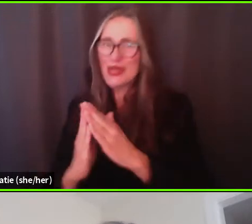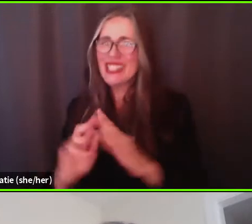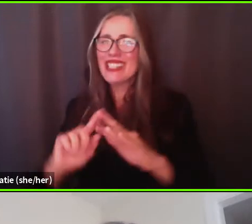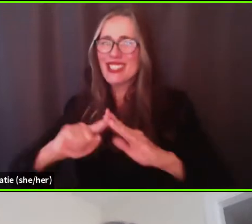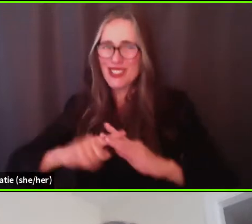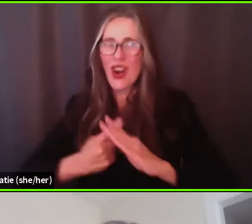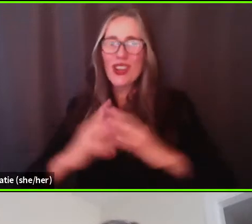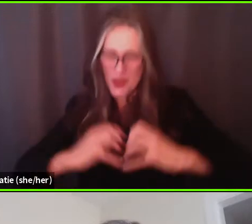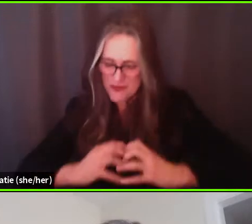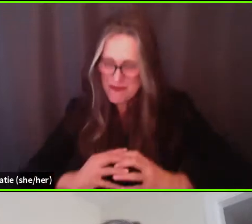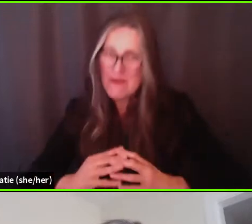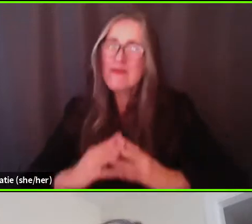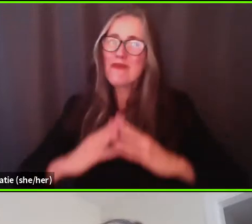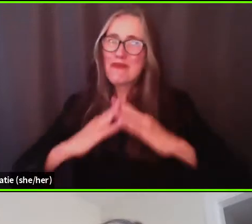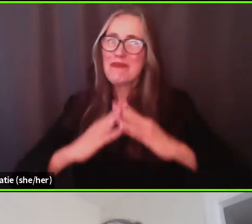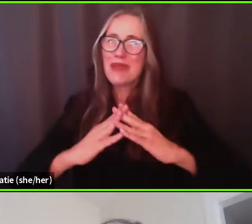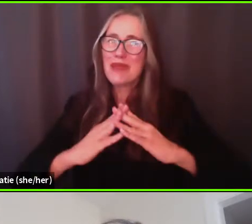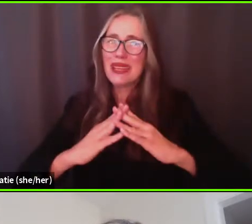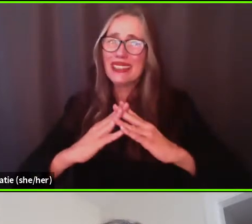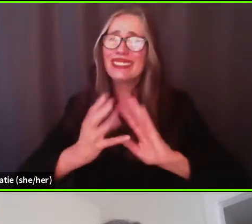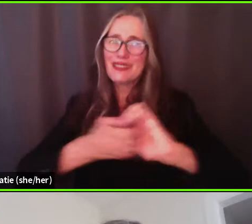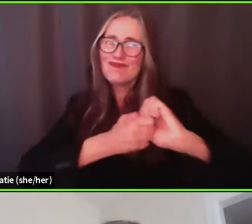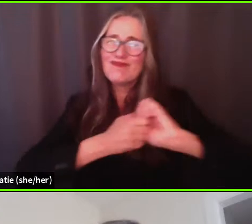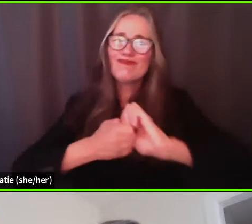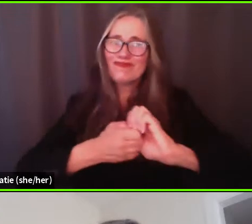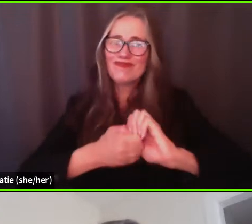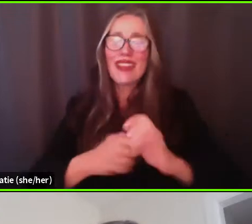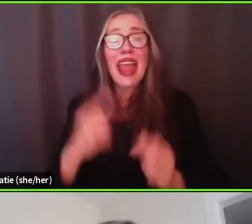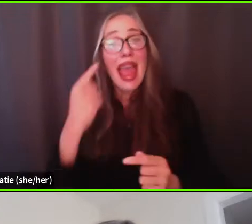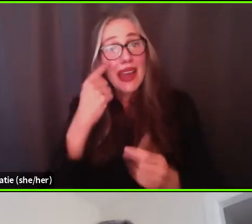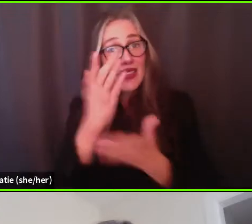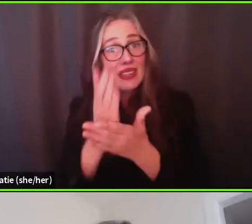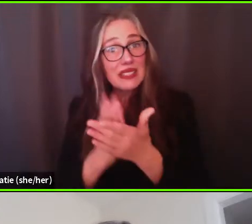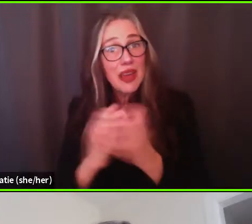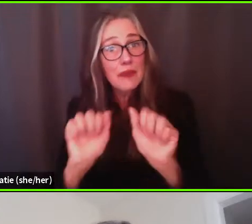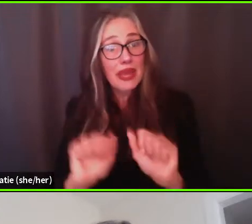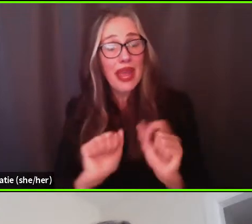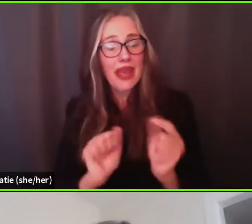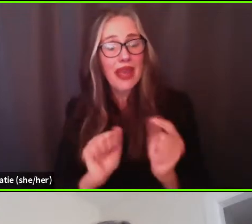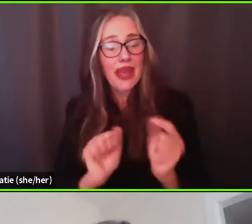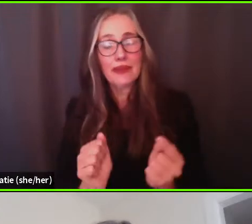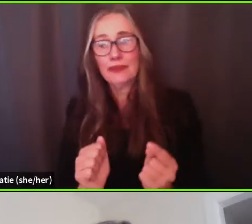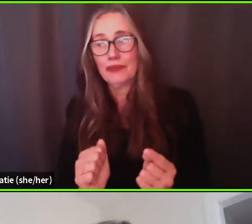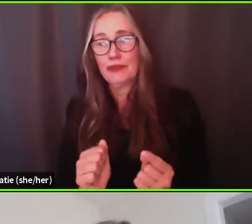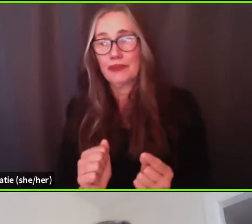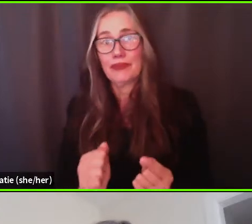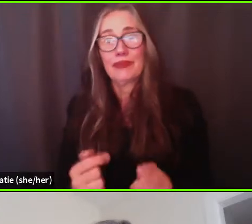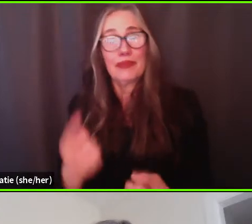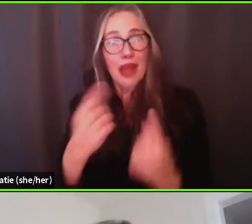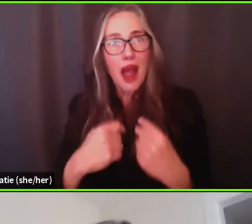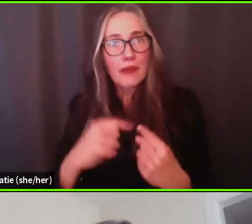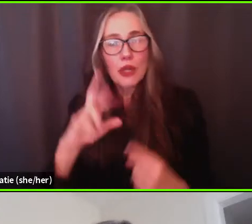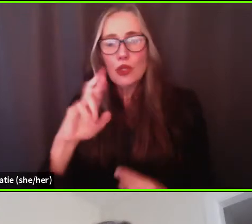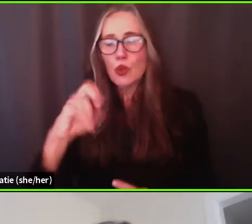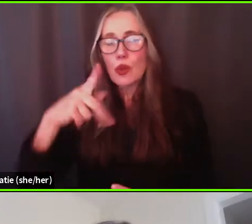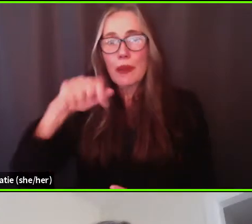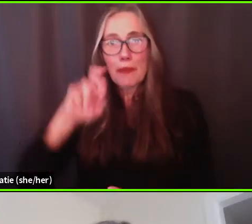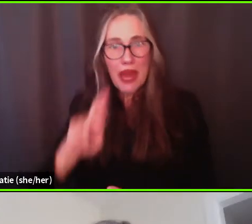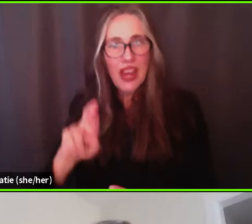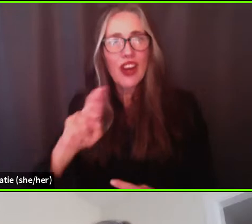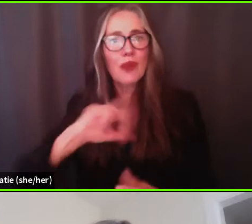also i think for some have been able to come to the repair project and our events or either